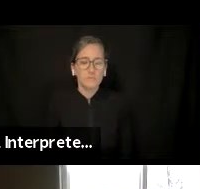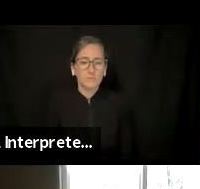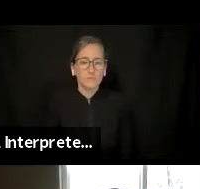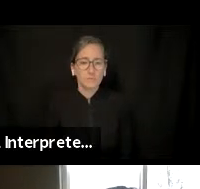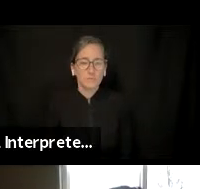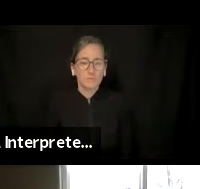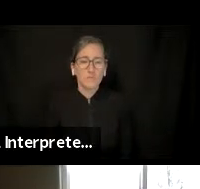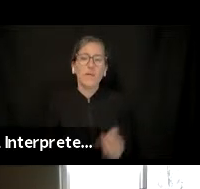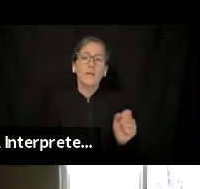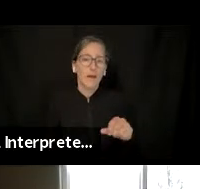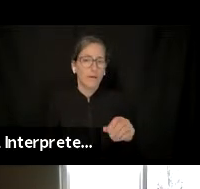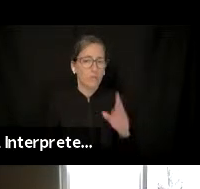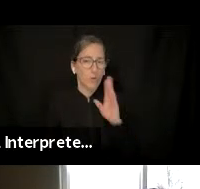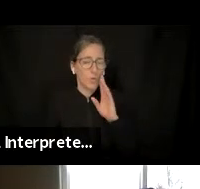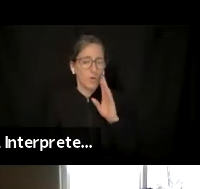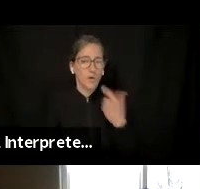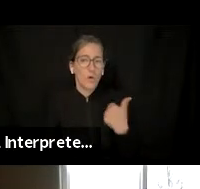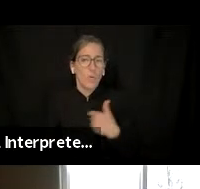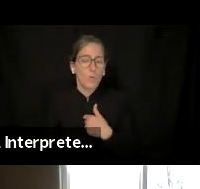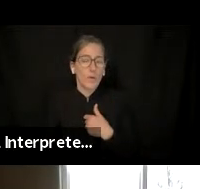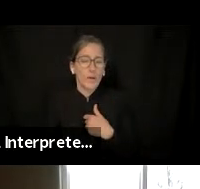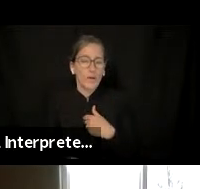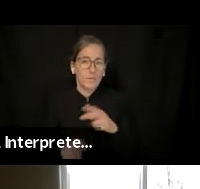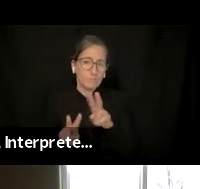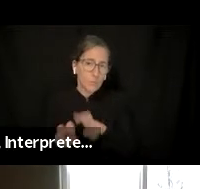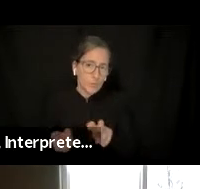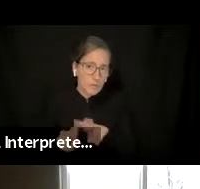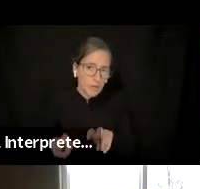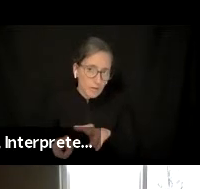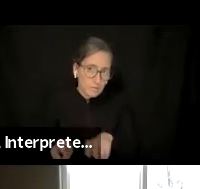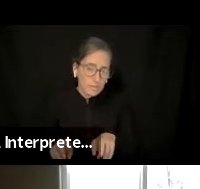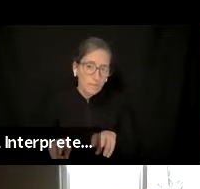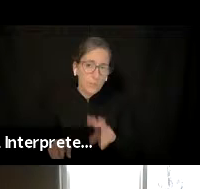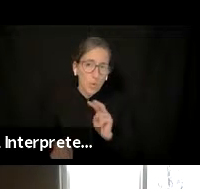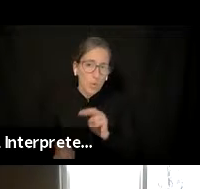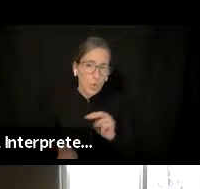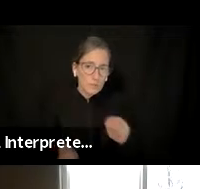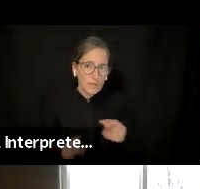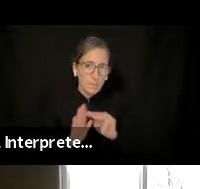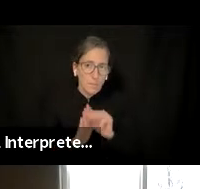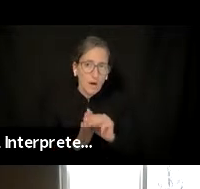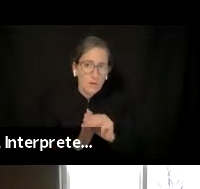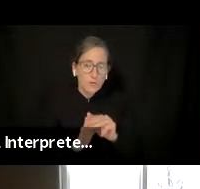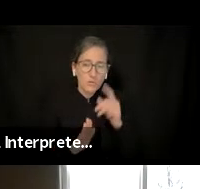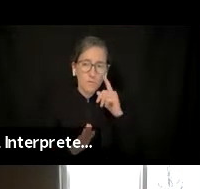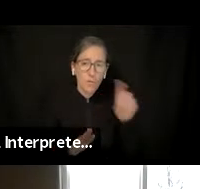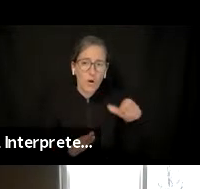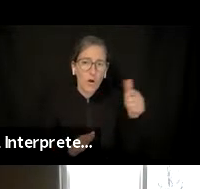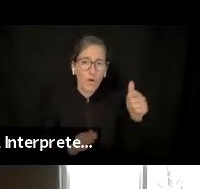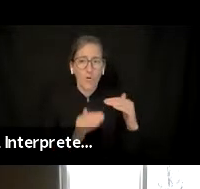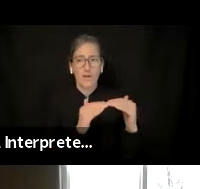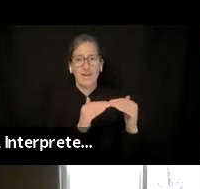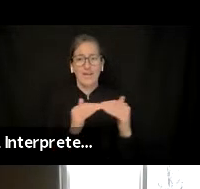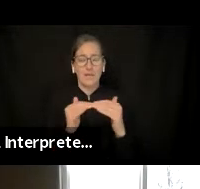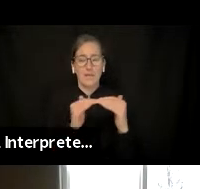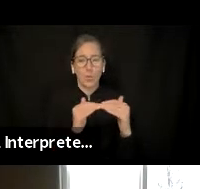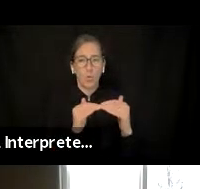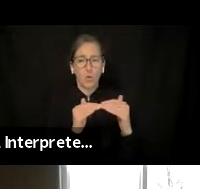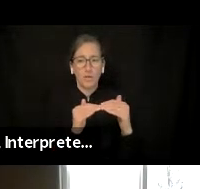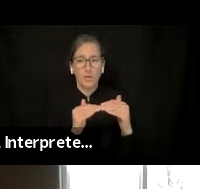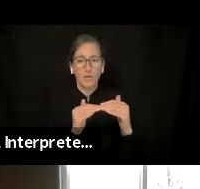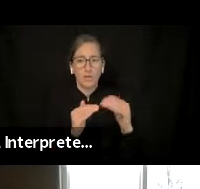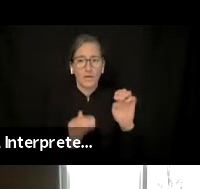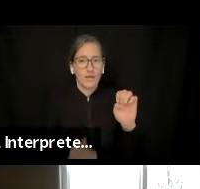so we looked at models of equal rights ordinances and ordinances setting